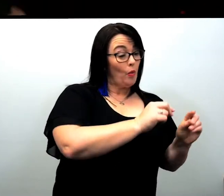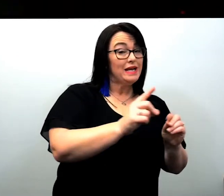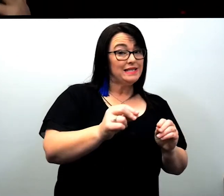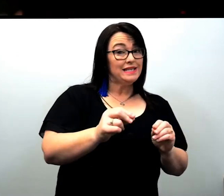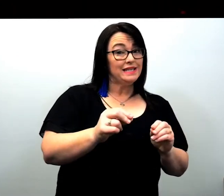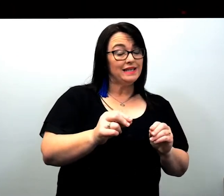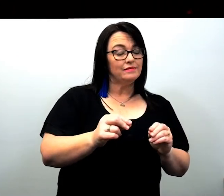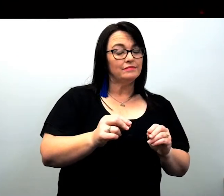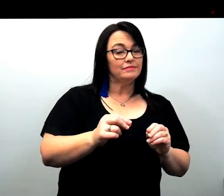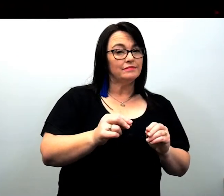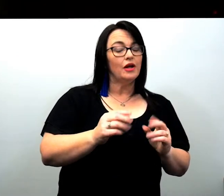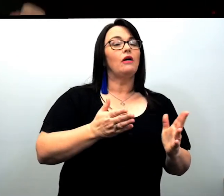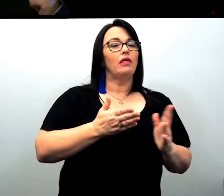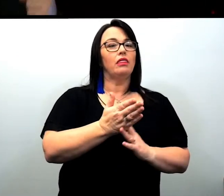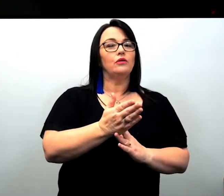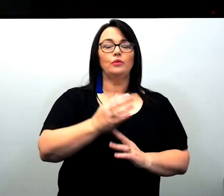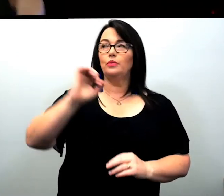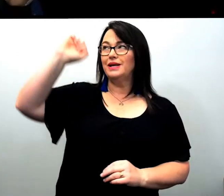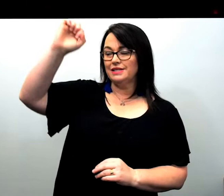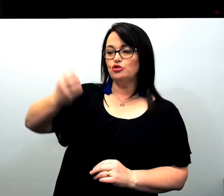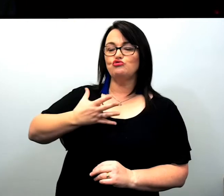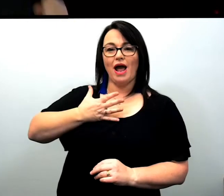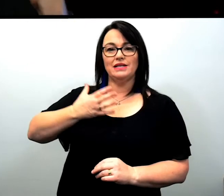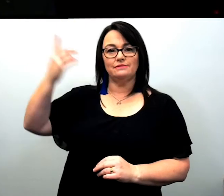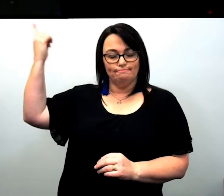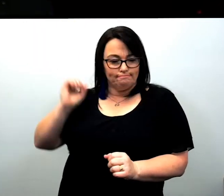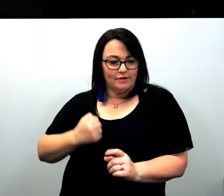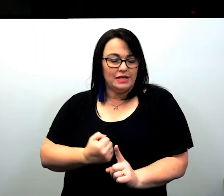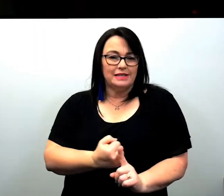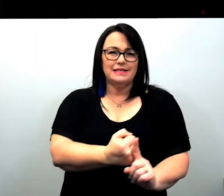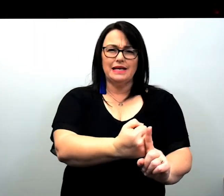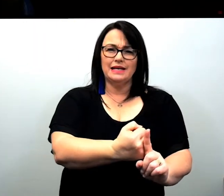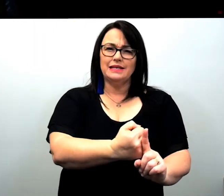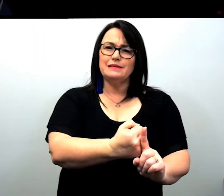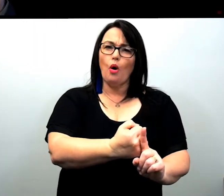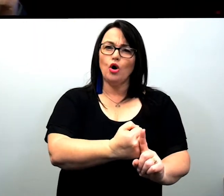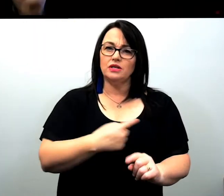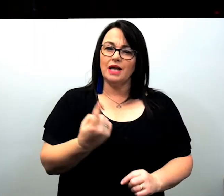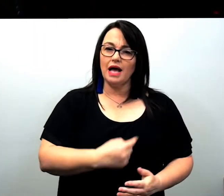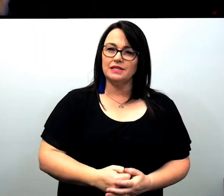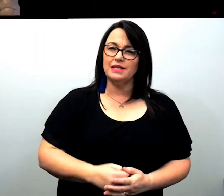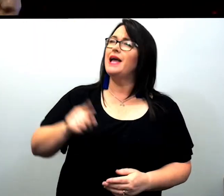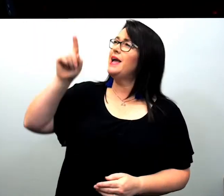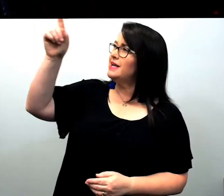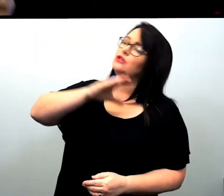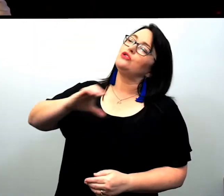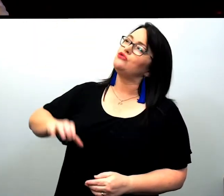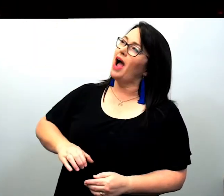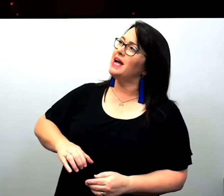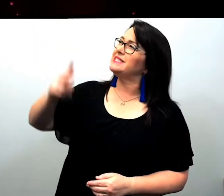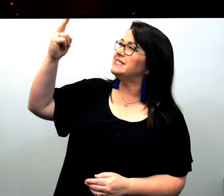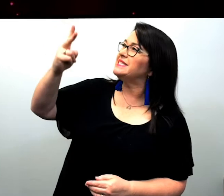have grace, unmerited favor from this living, loving, powerful God. You are the Christ, the Son of the